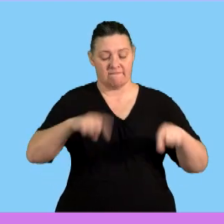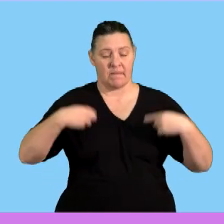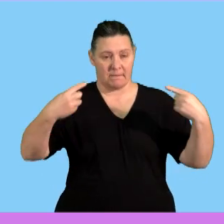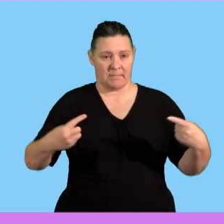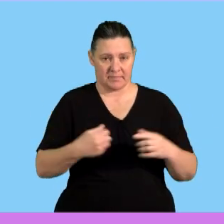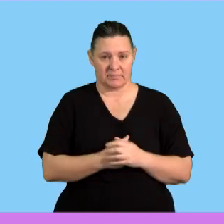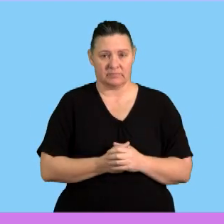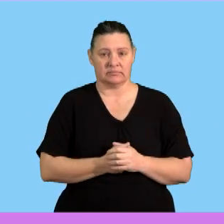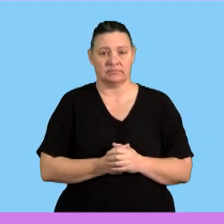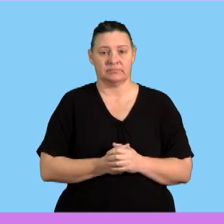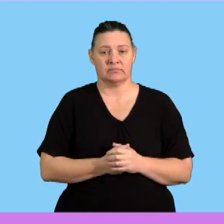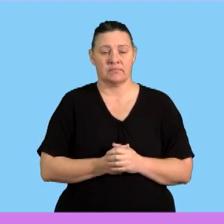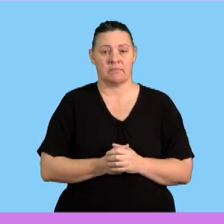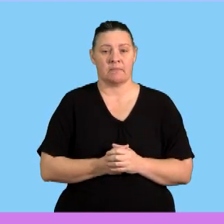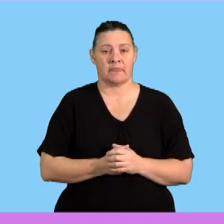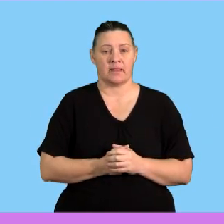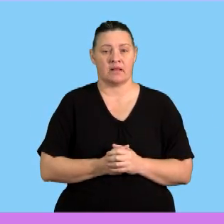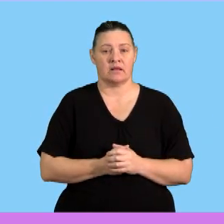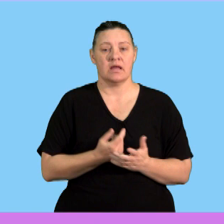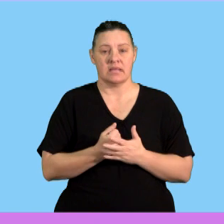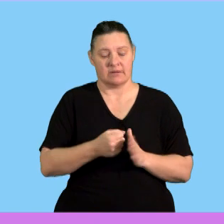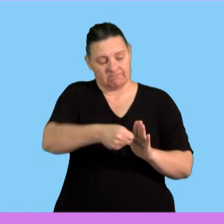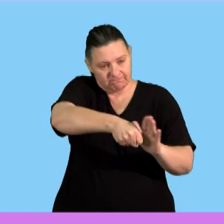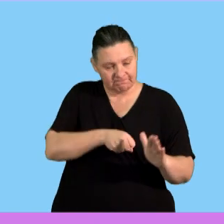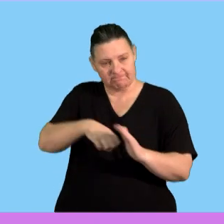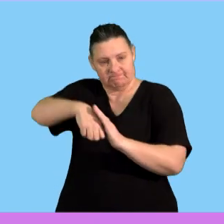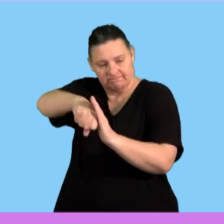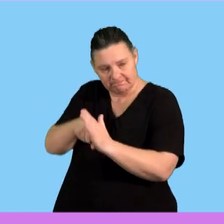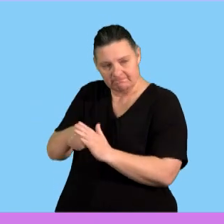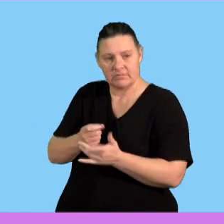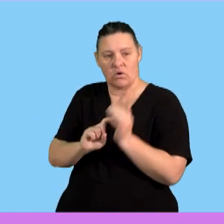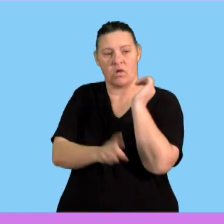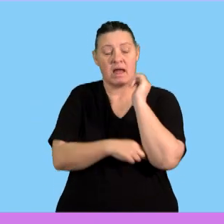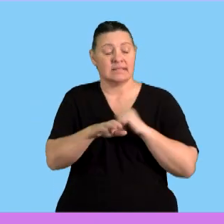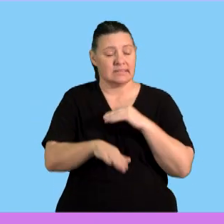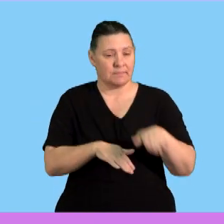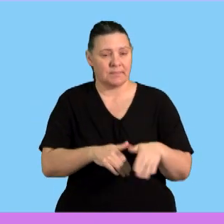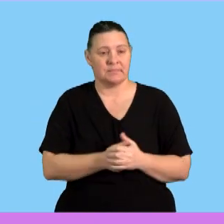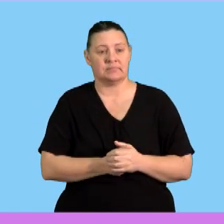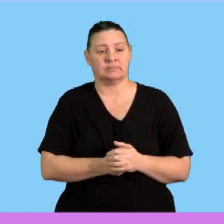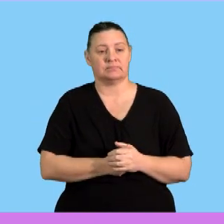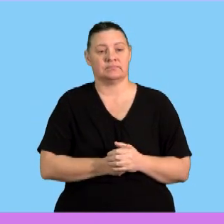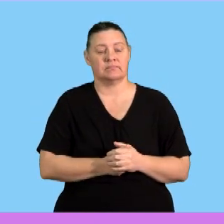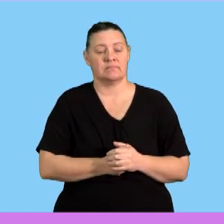I'm going to flip it over, all the assembled parts, right? And then I'm going to tighten it. So the last step here,